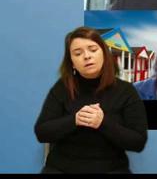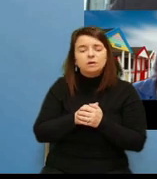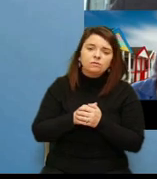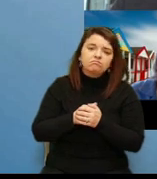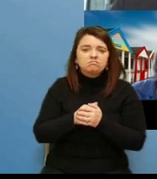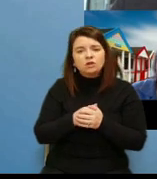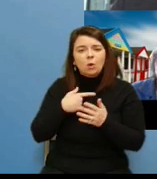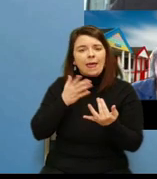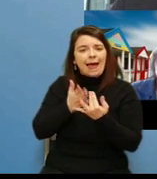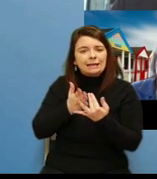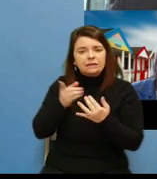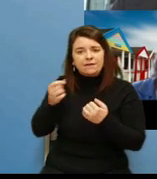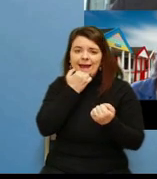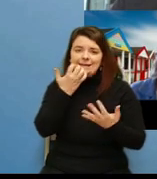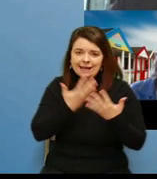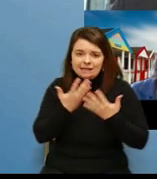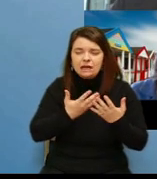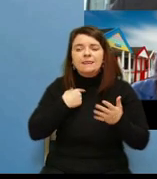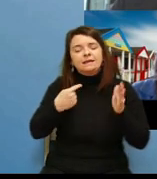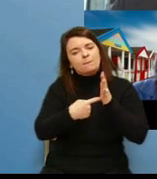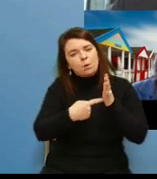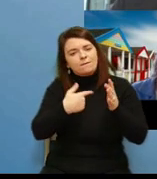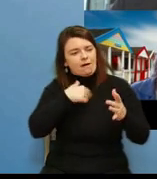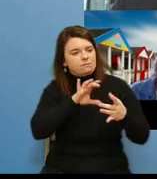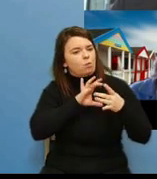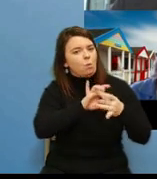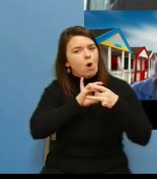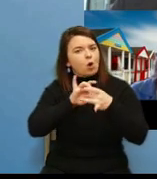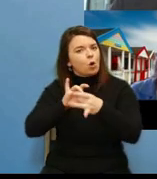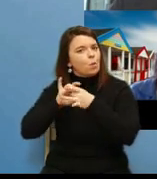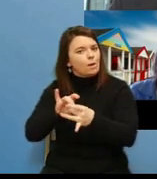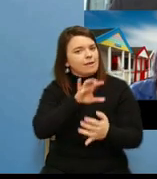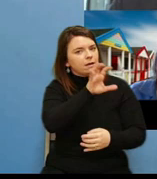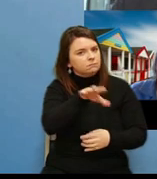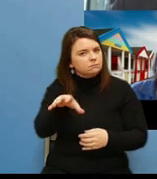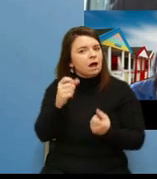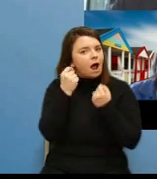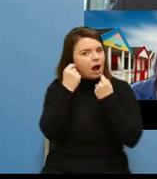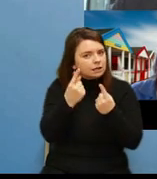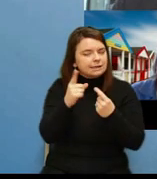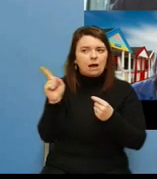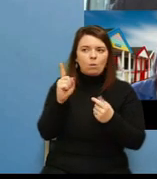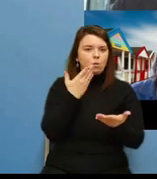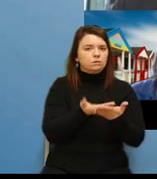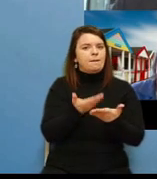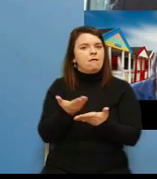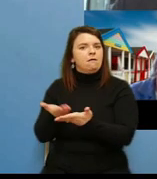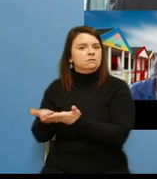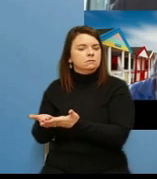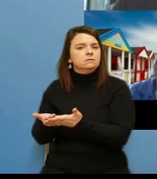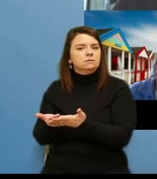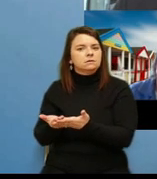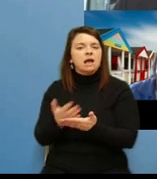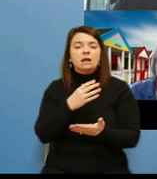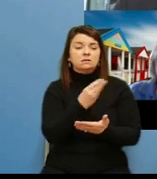a more granular level. So I think it's important for us to work with our practices to understand perhaps